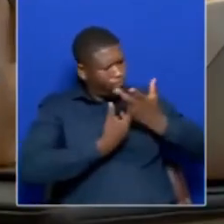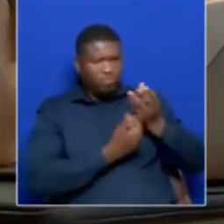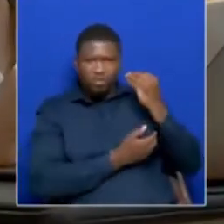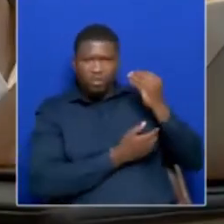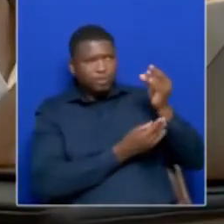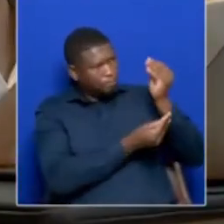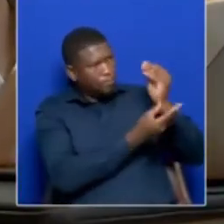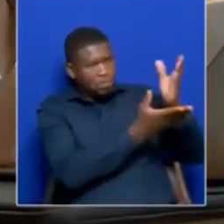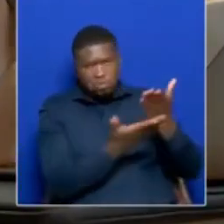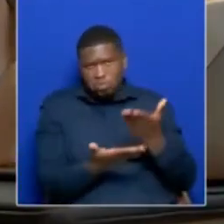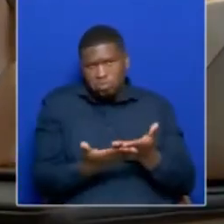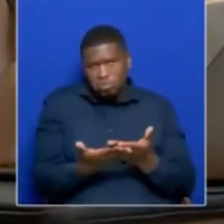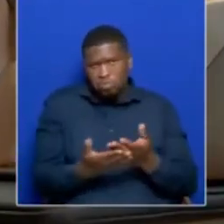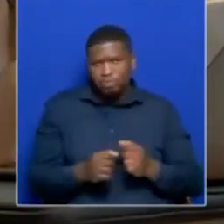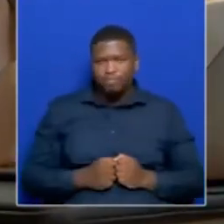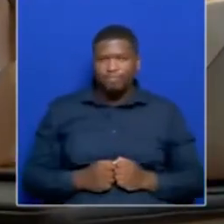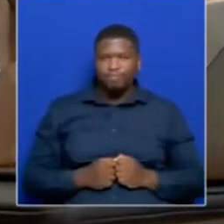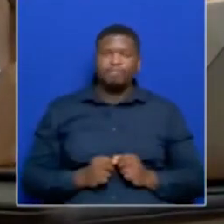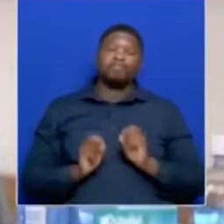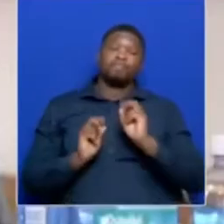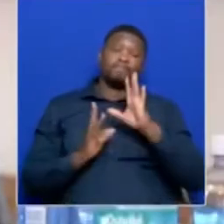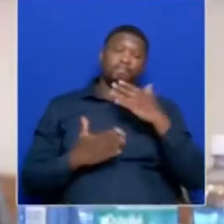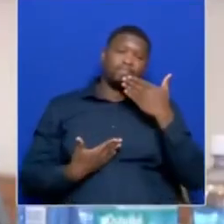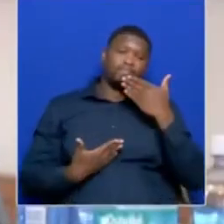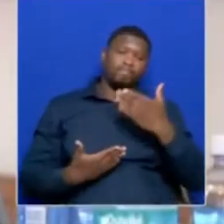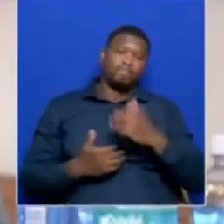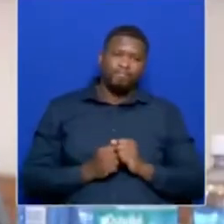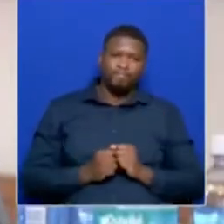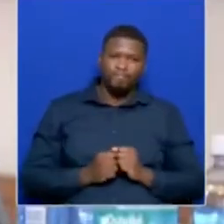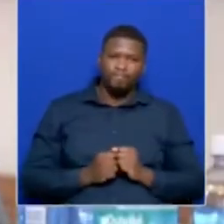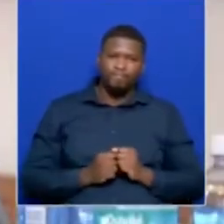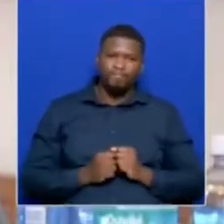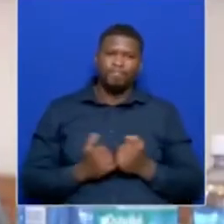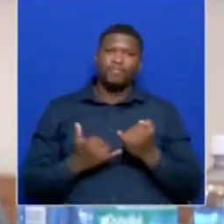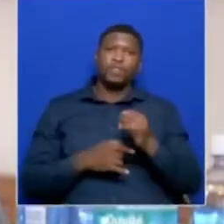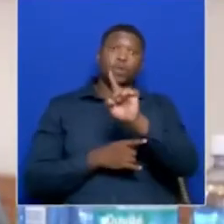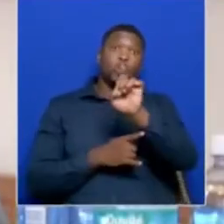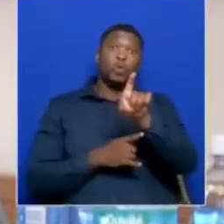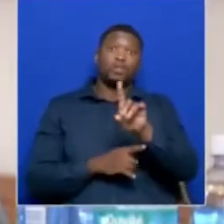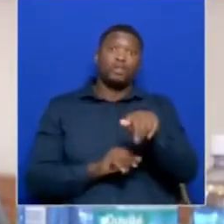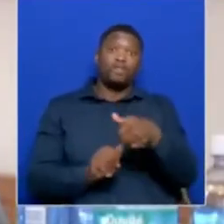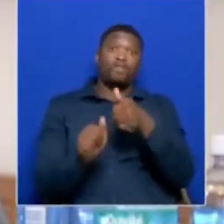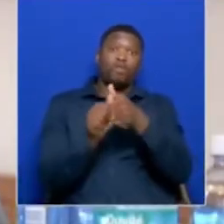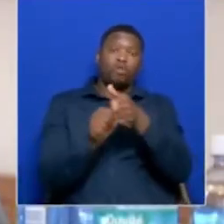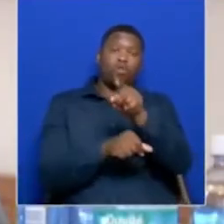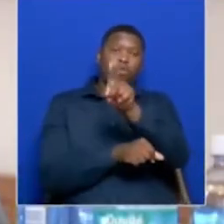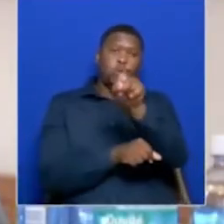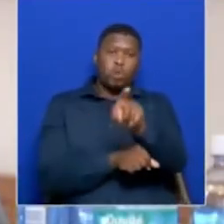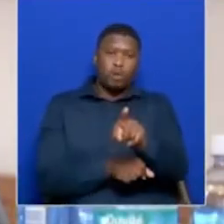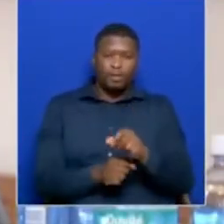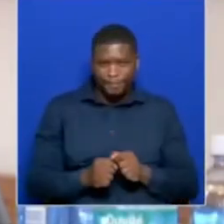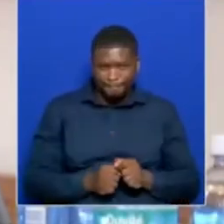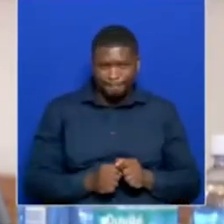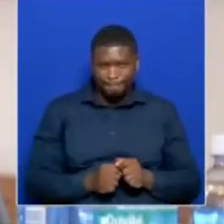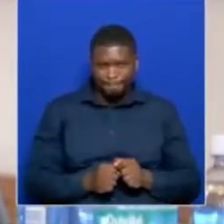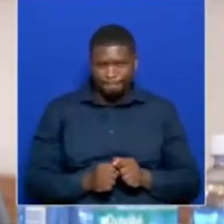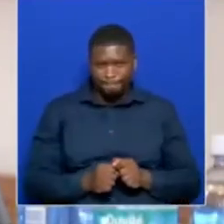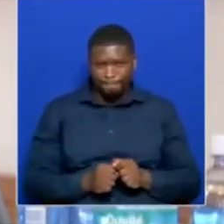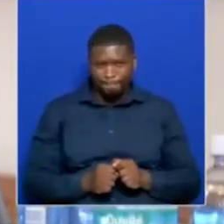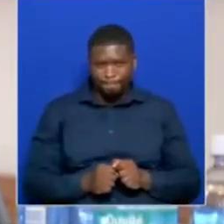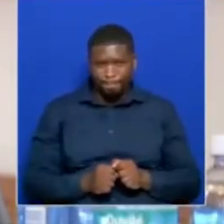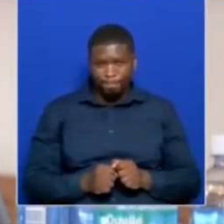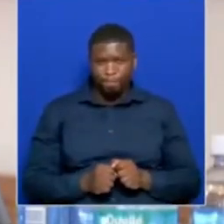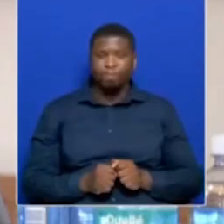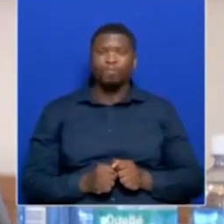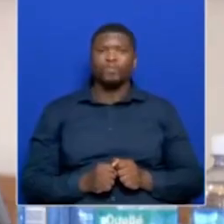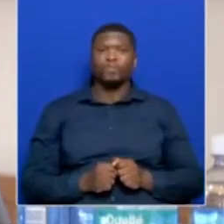Thank you. If then I may follow up on your response to Commissioner Baloyi's question, is your logic